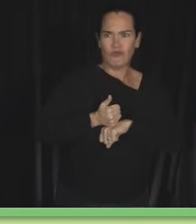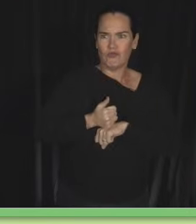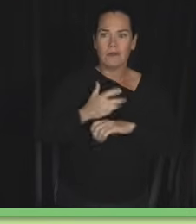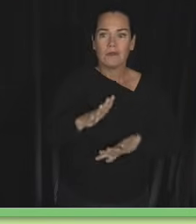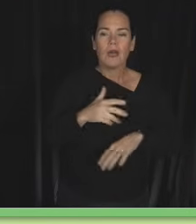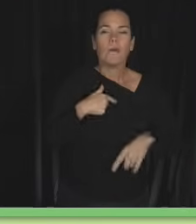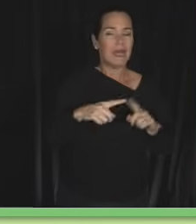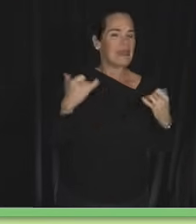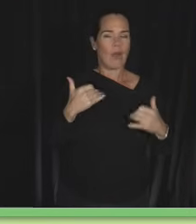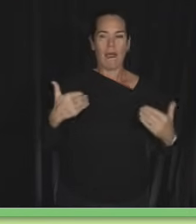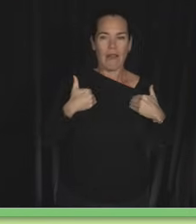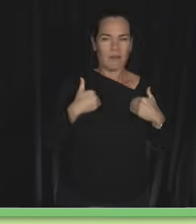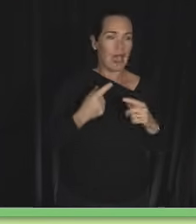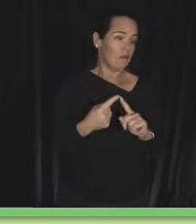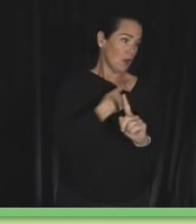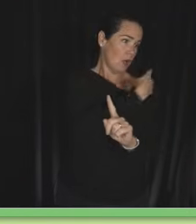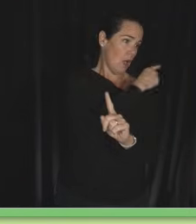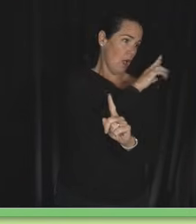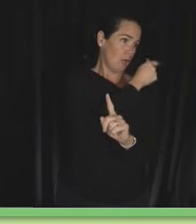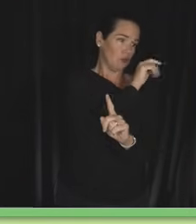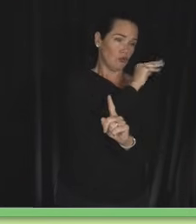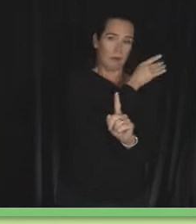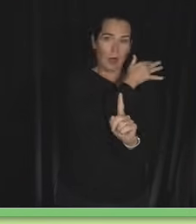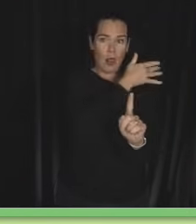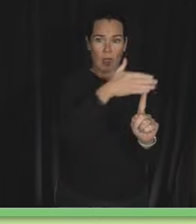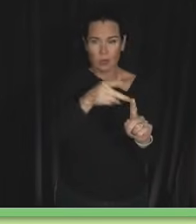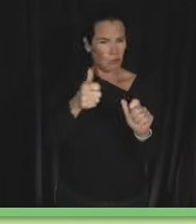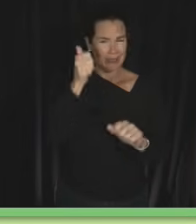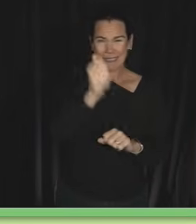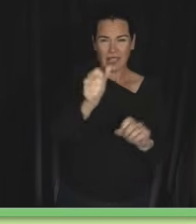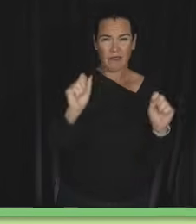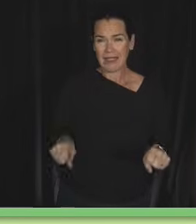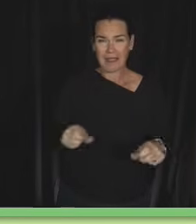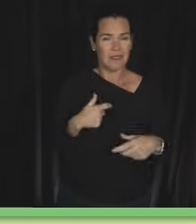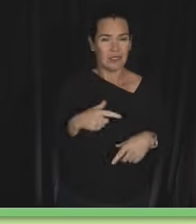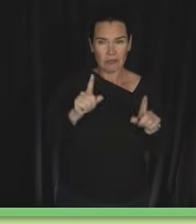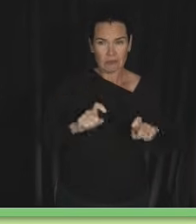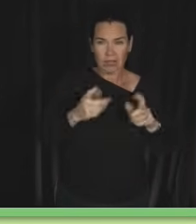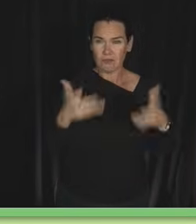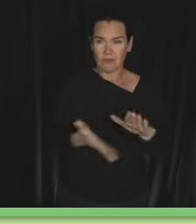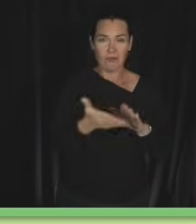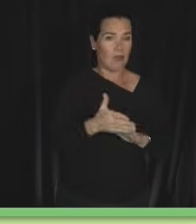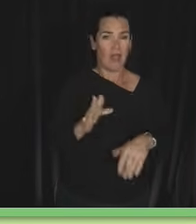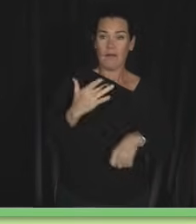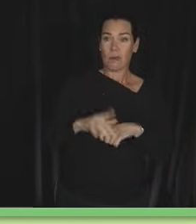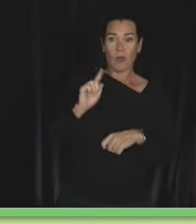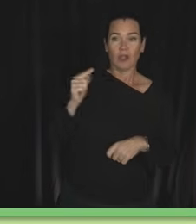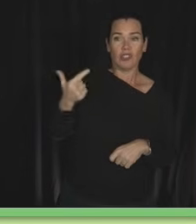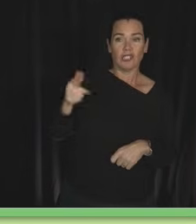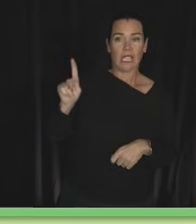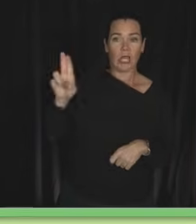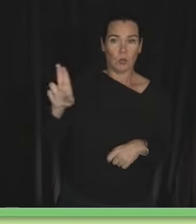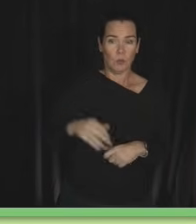It's upstream, there are tests running, you can do this, and it is enabled in GKE today.